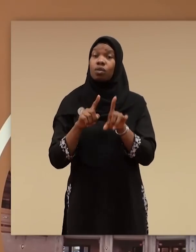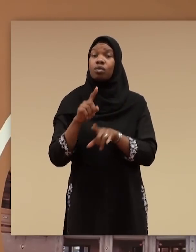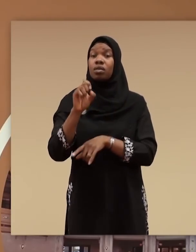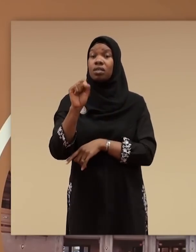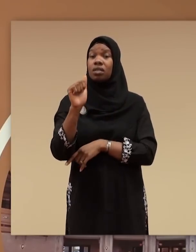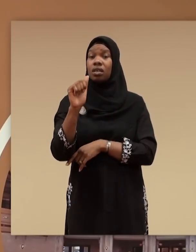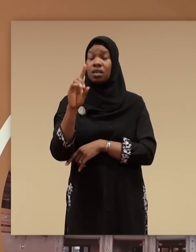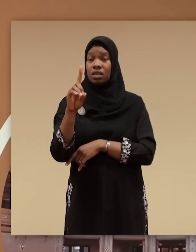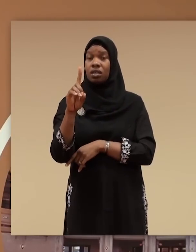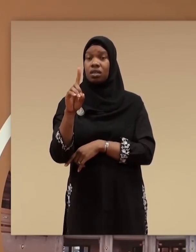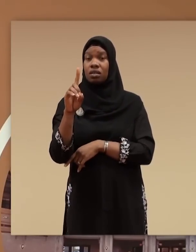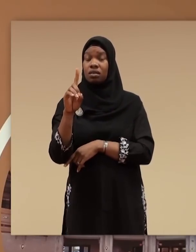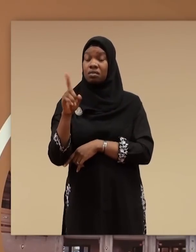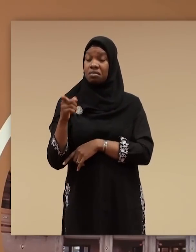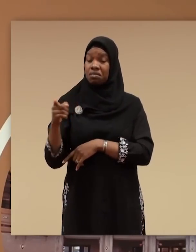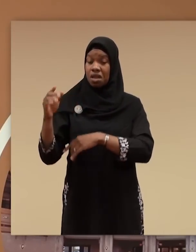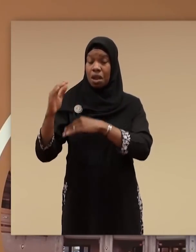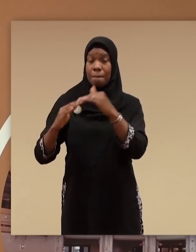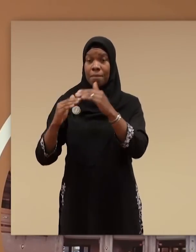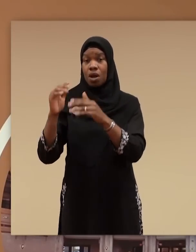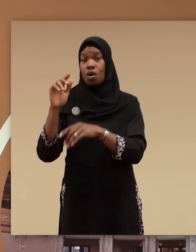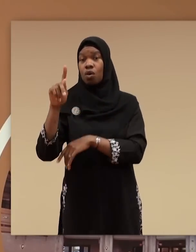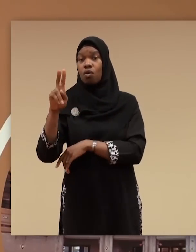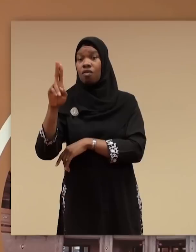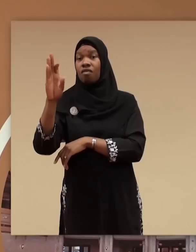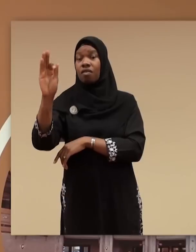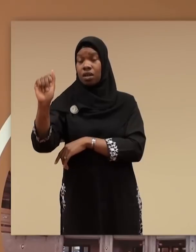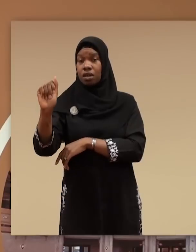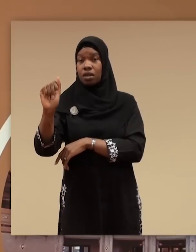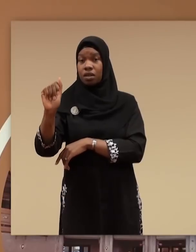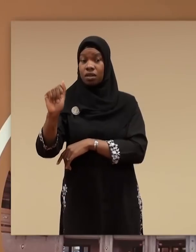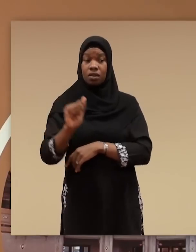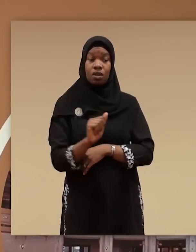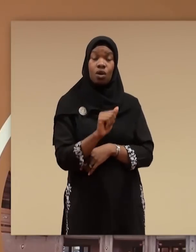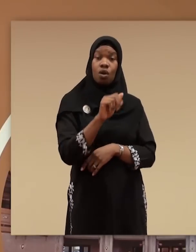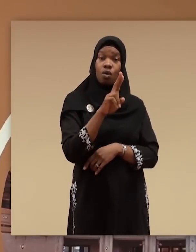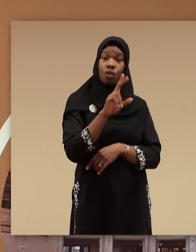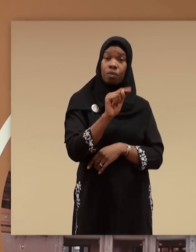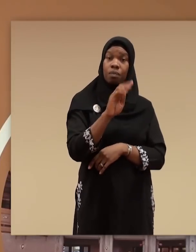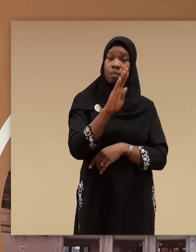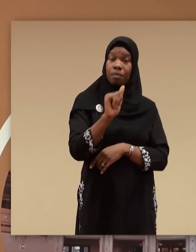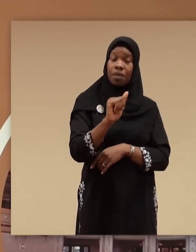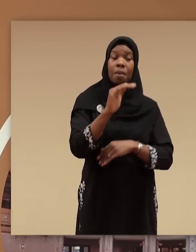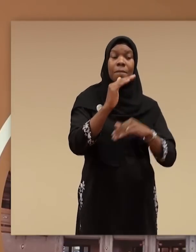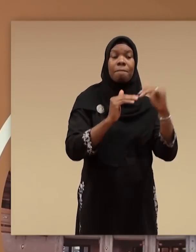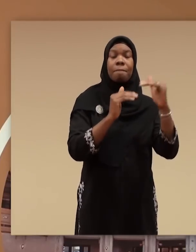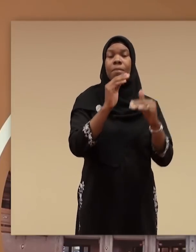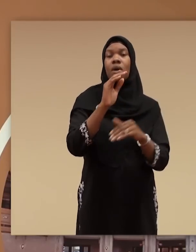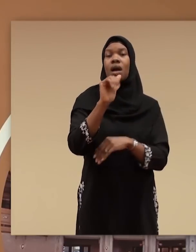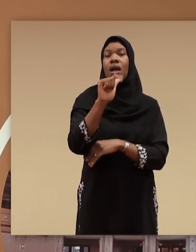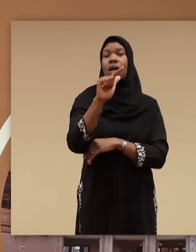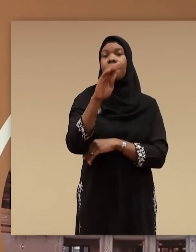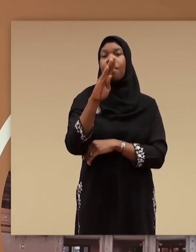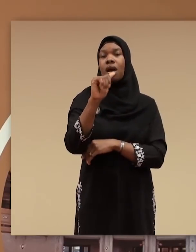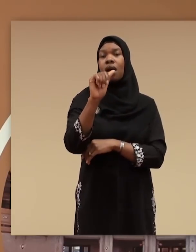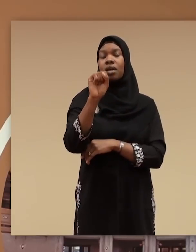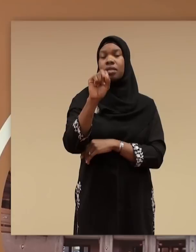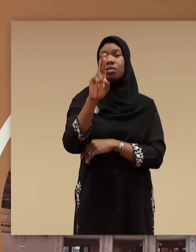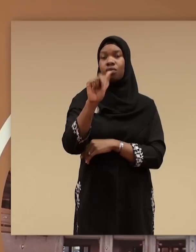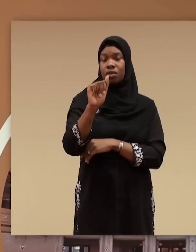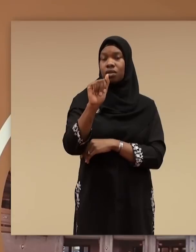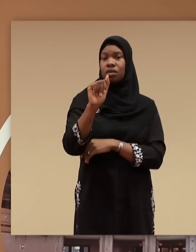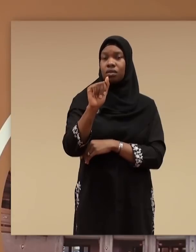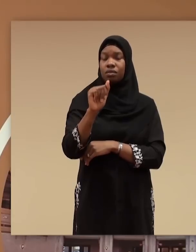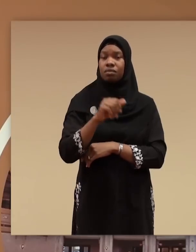built Al-Kufa, and Utba ibn Ghazwan, he was the one who built Al-Basra. Those are the qualities